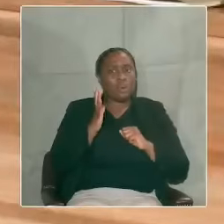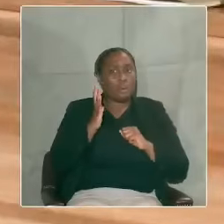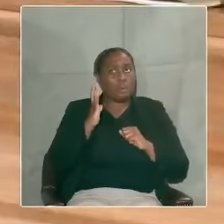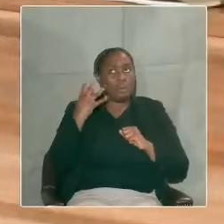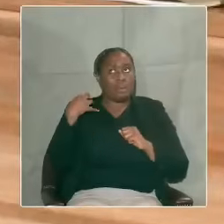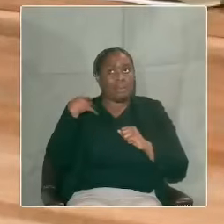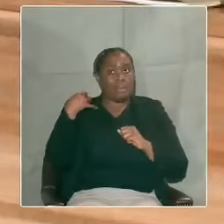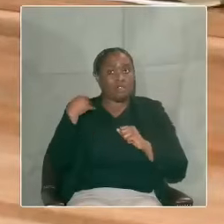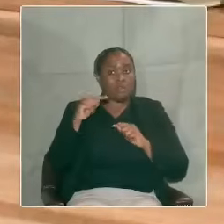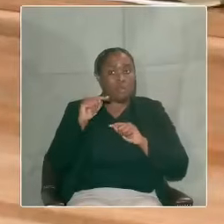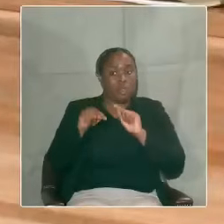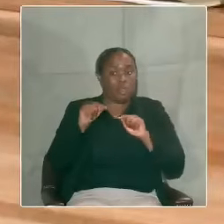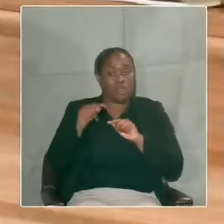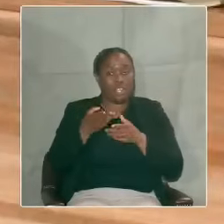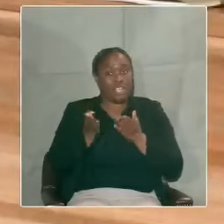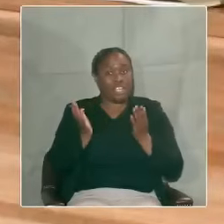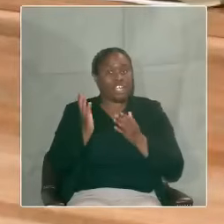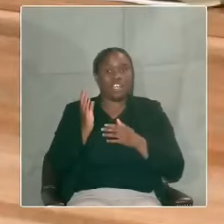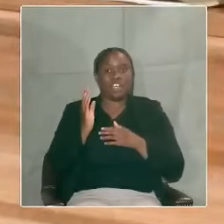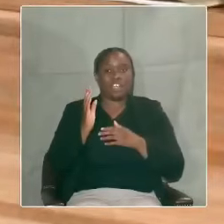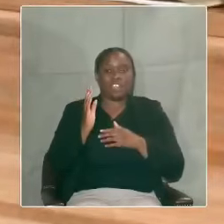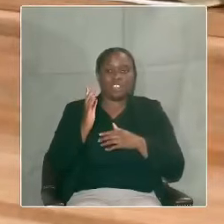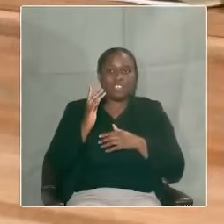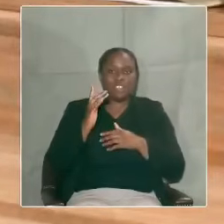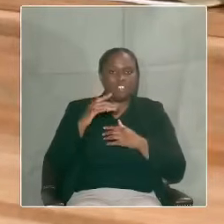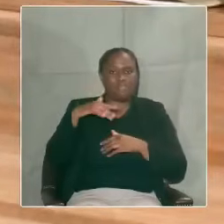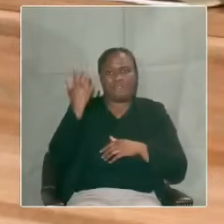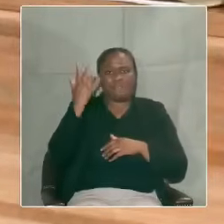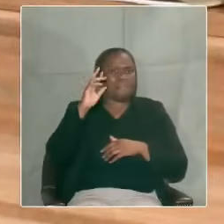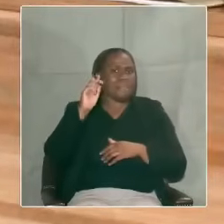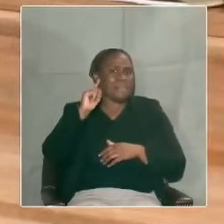the minister accusing you of insubordination,